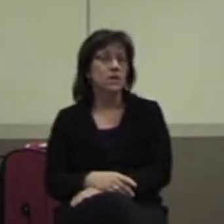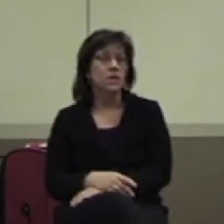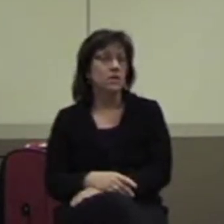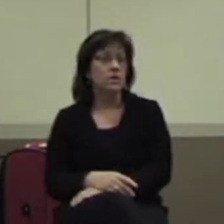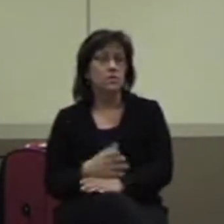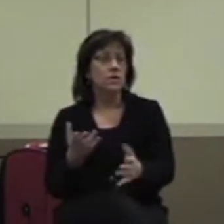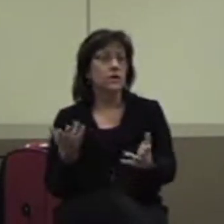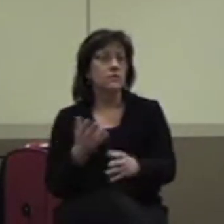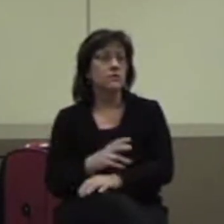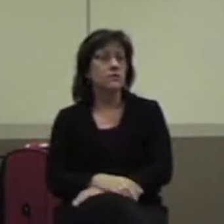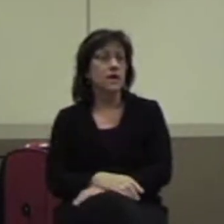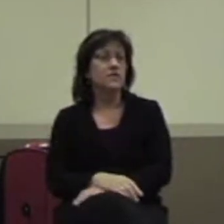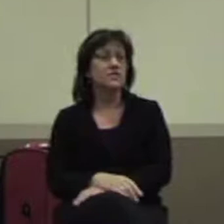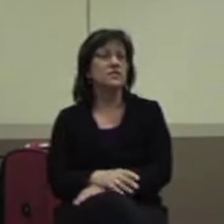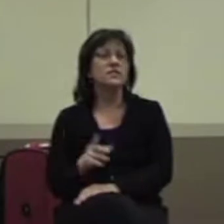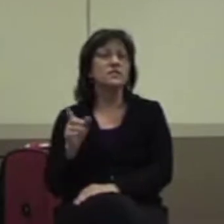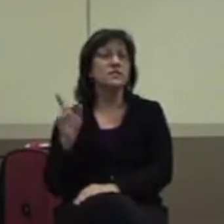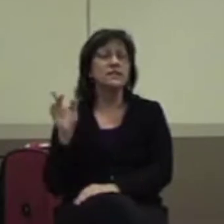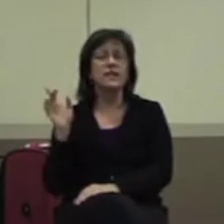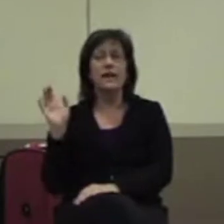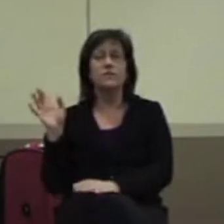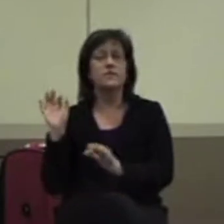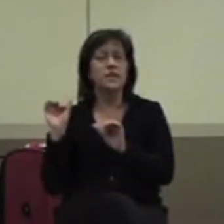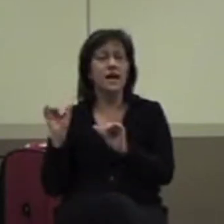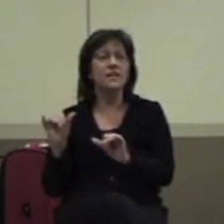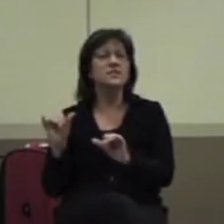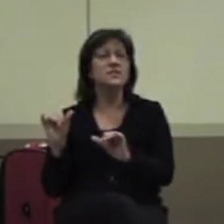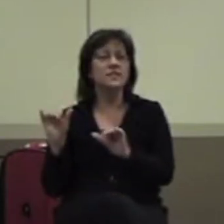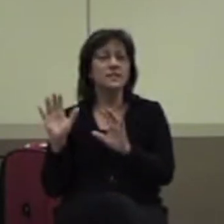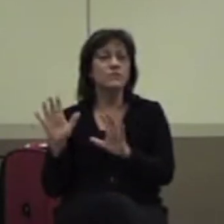Would that be okay? Whatever. It's